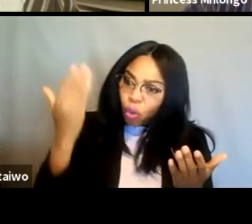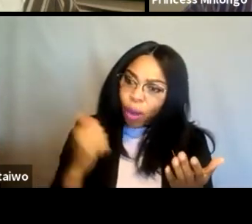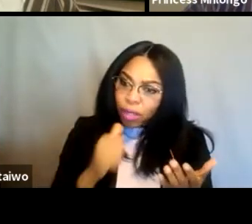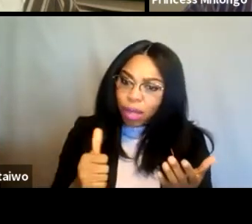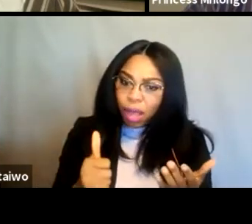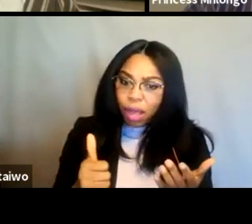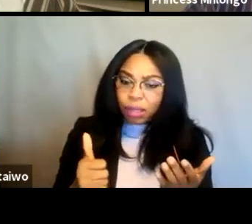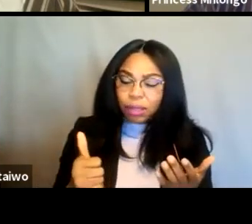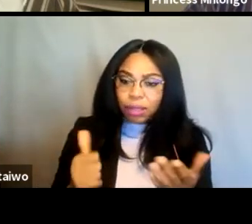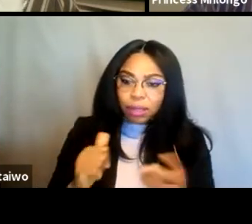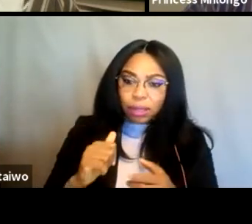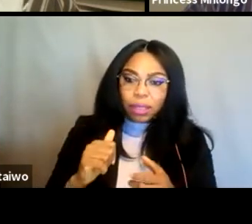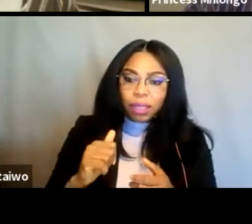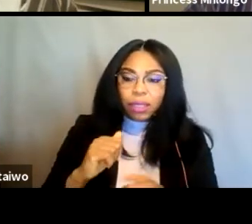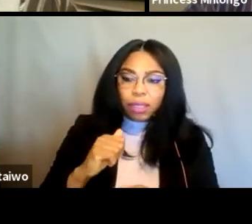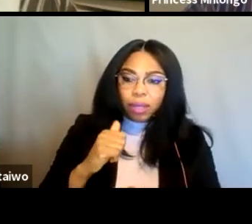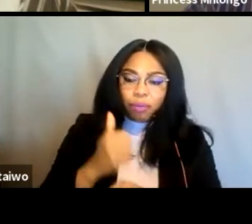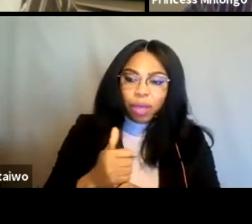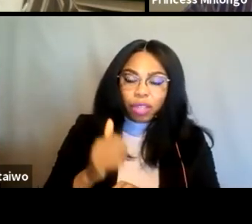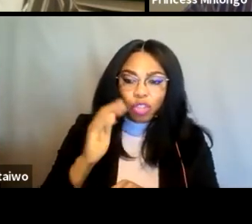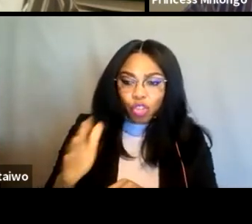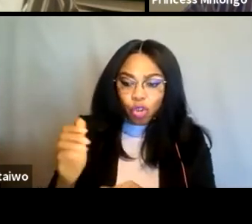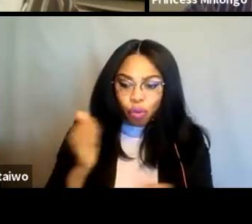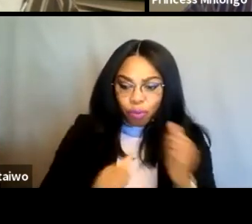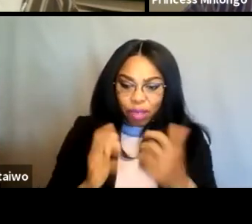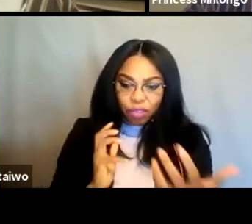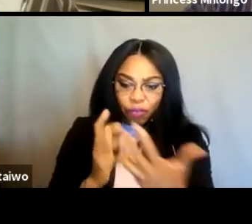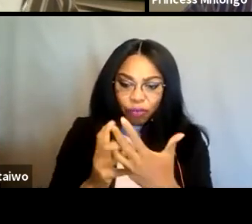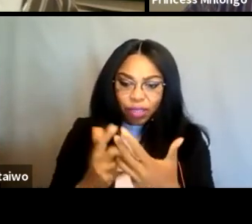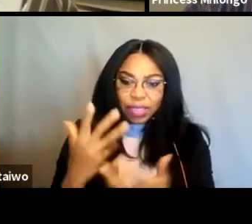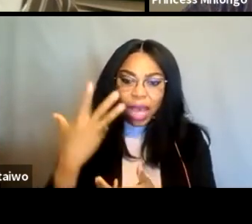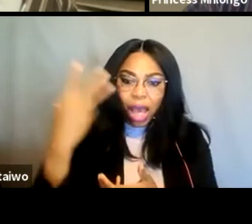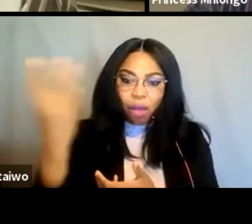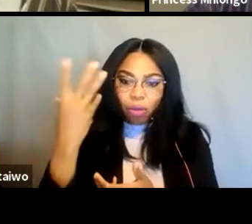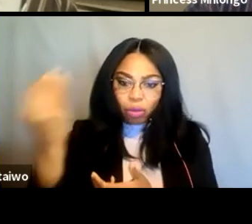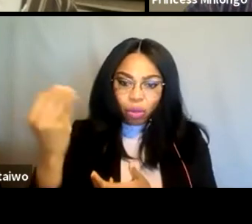make your play to just fit the outdoor style? So with that,